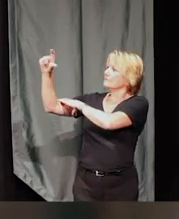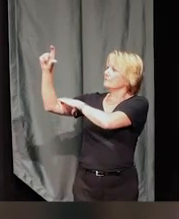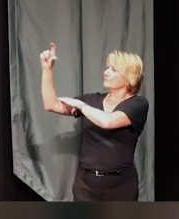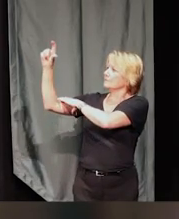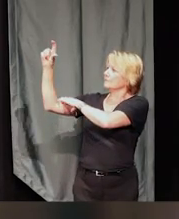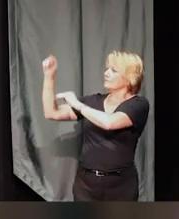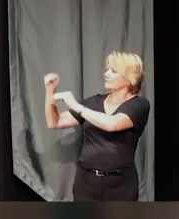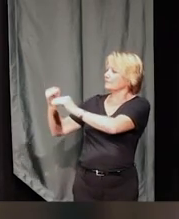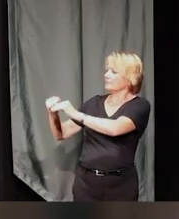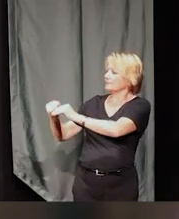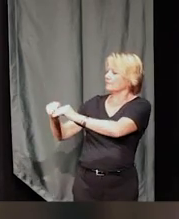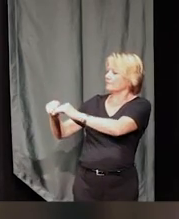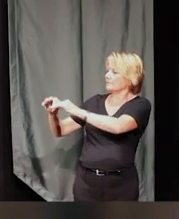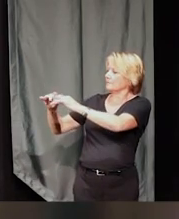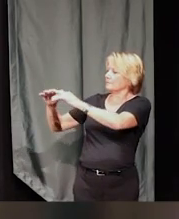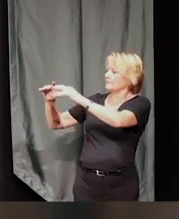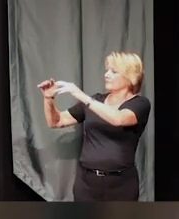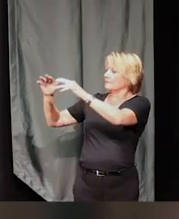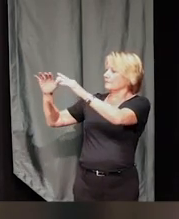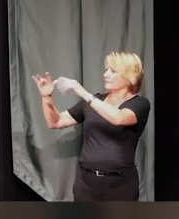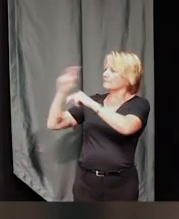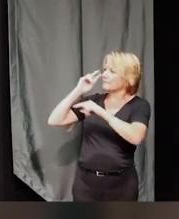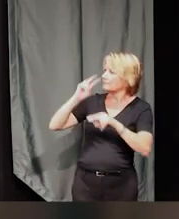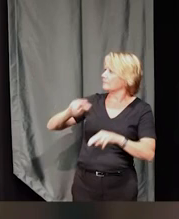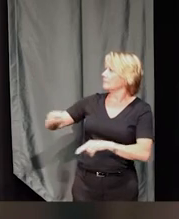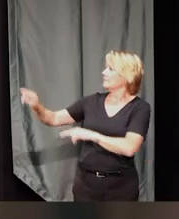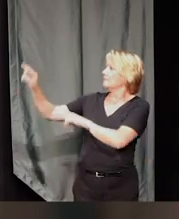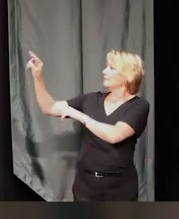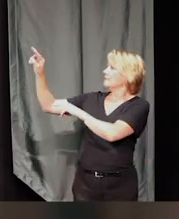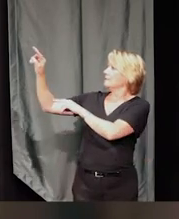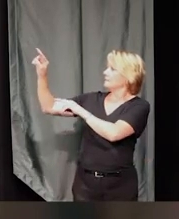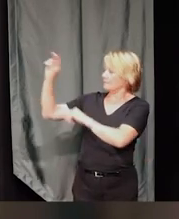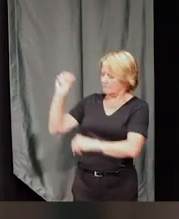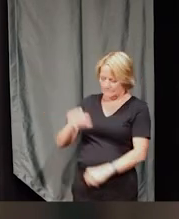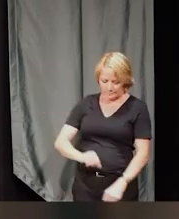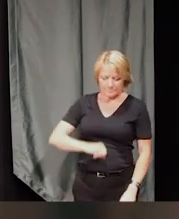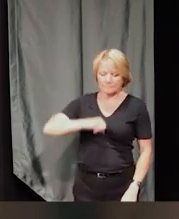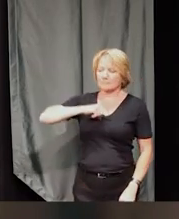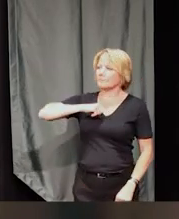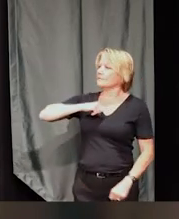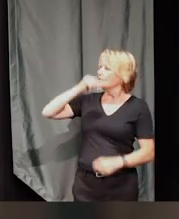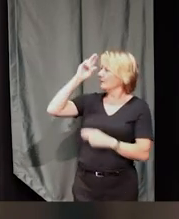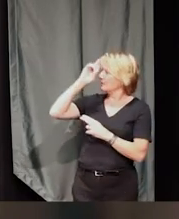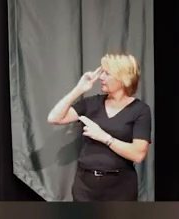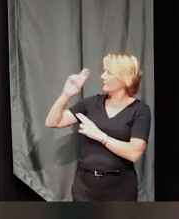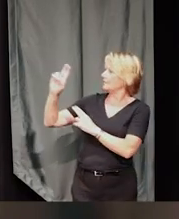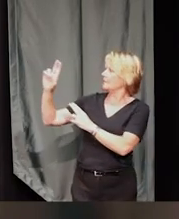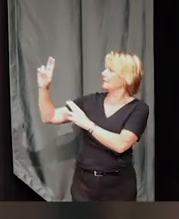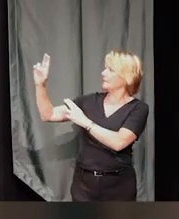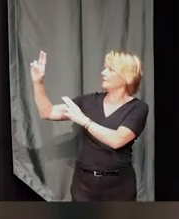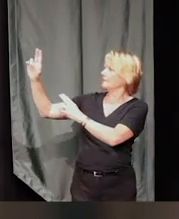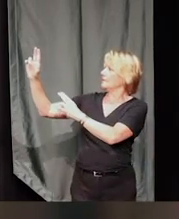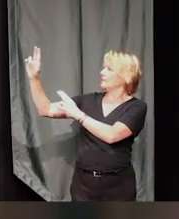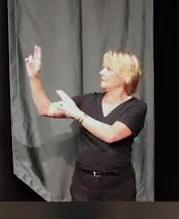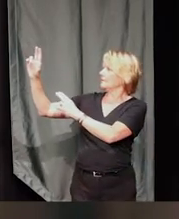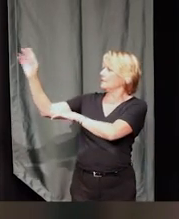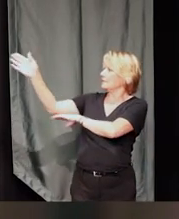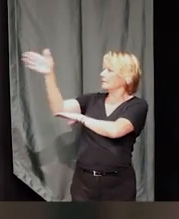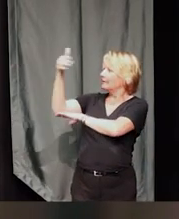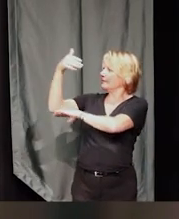early light what so proudly we